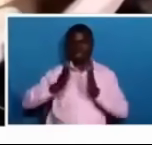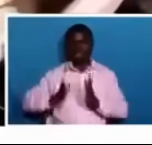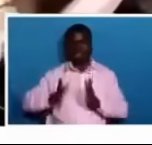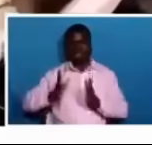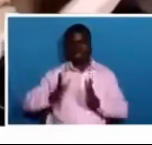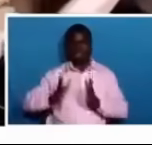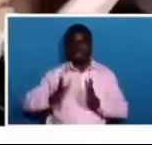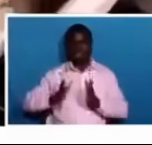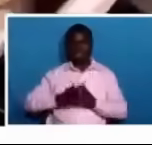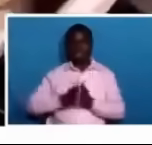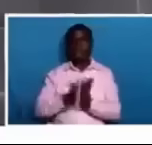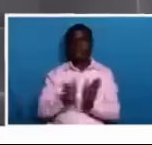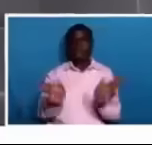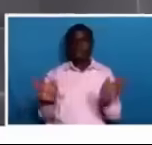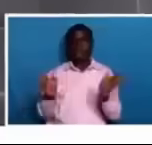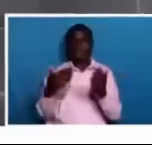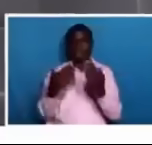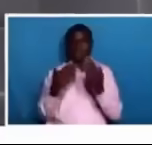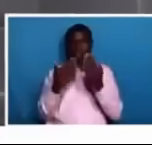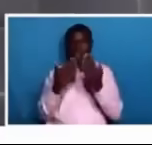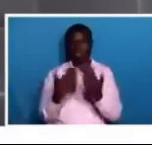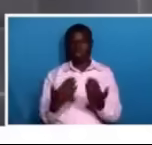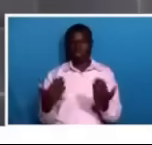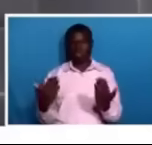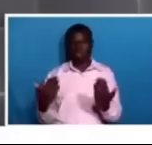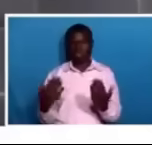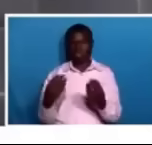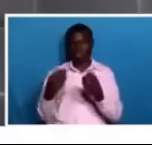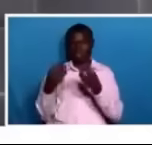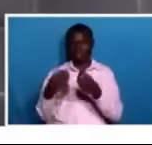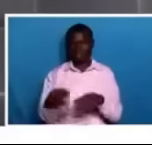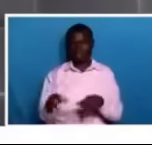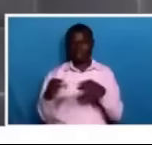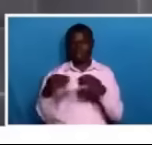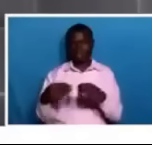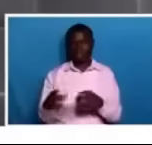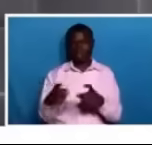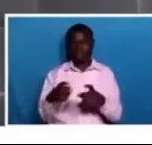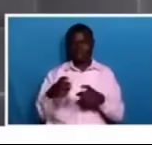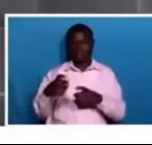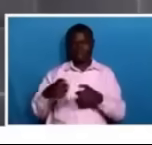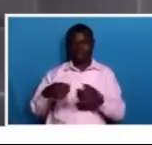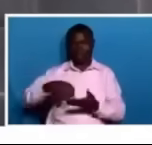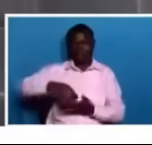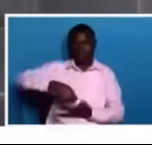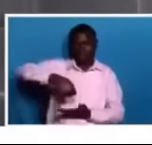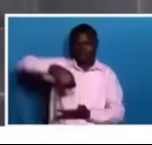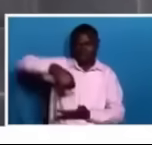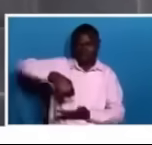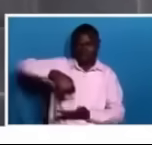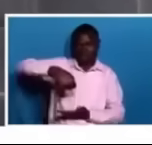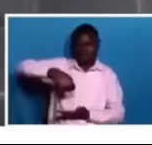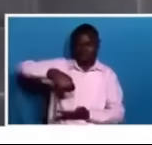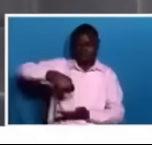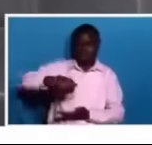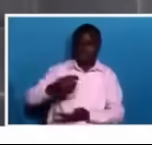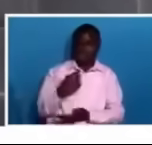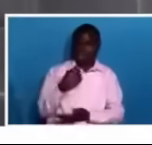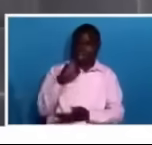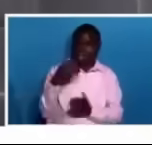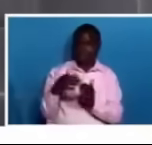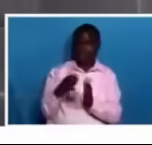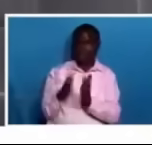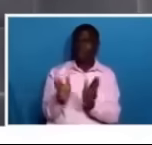are going into waste, unfortunately. And the controller of budget actually stated publicly, and this